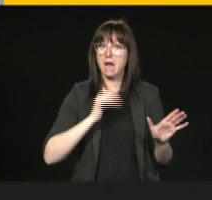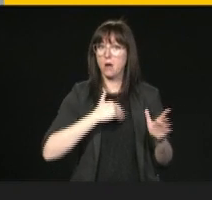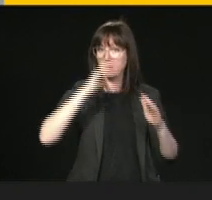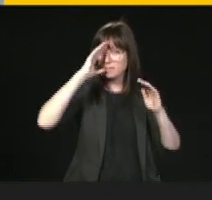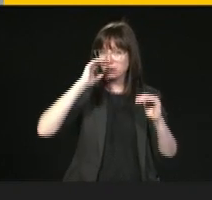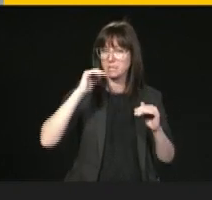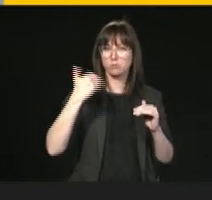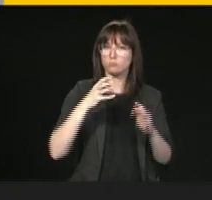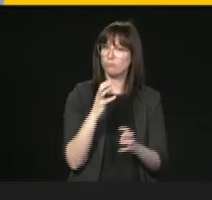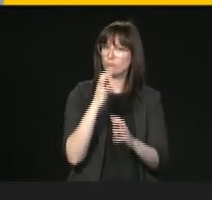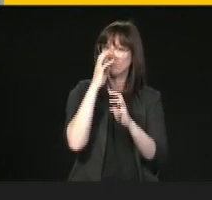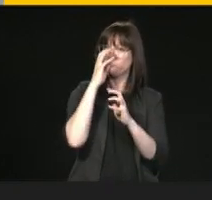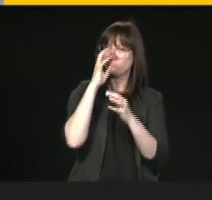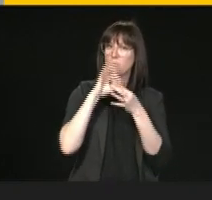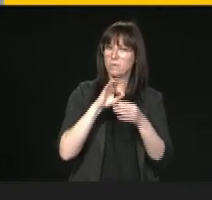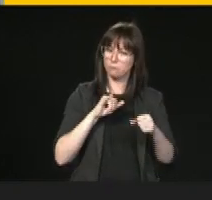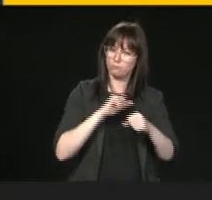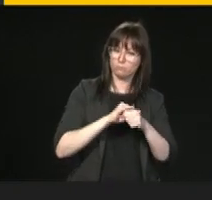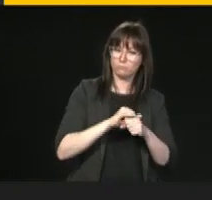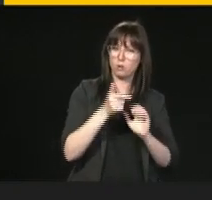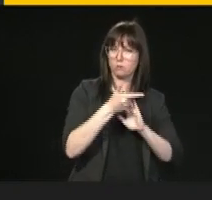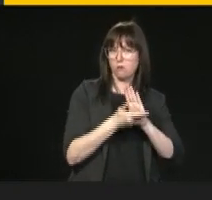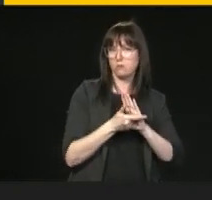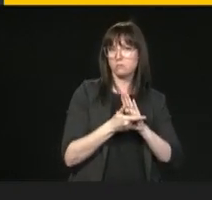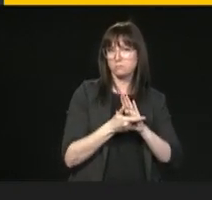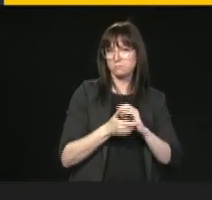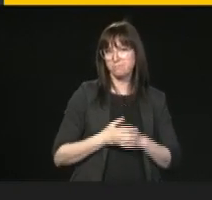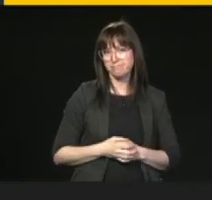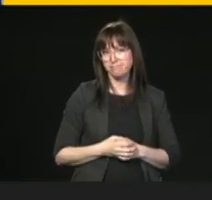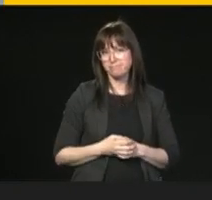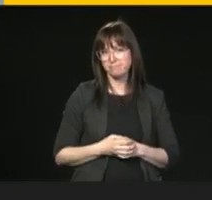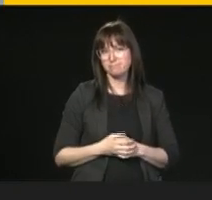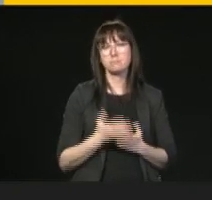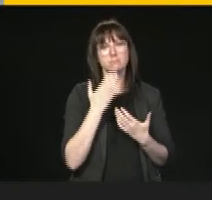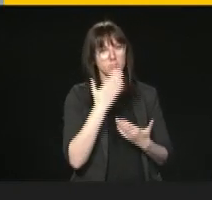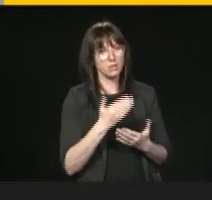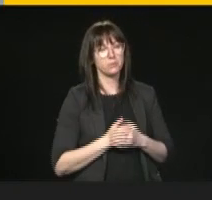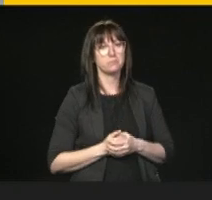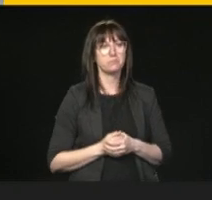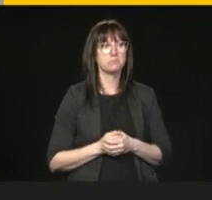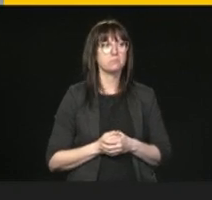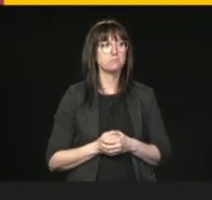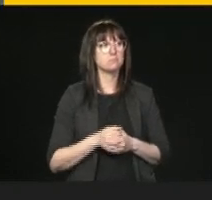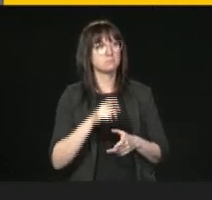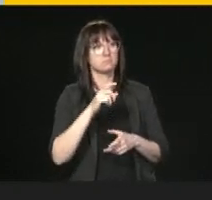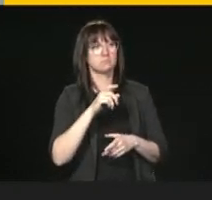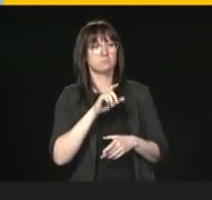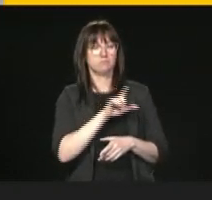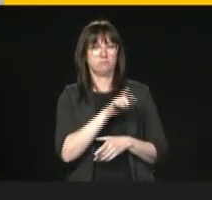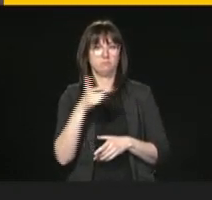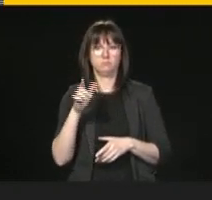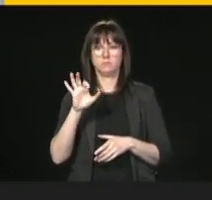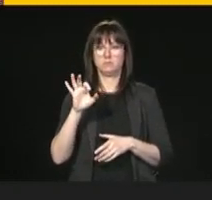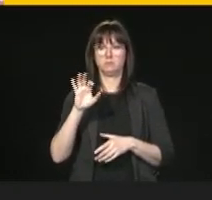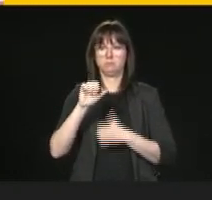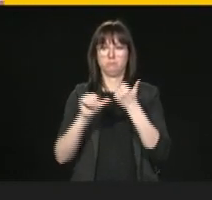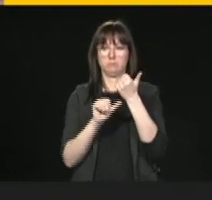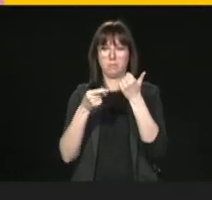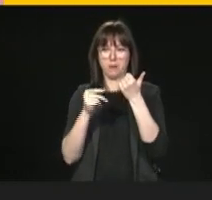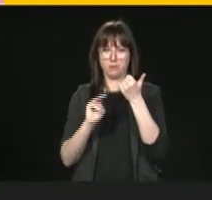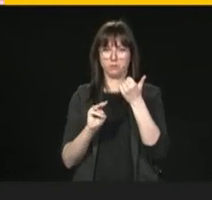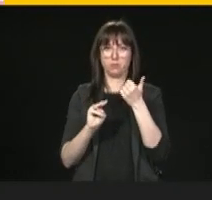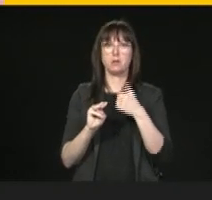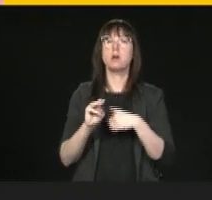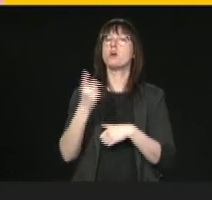that's been put in place. Thank you. I just want to add one thought, Julie, to your question about a surge, which is, you